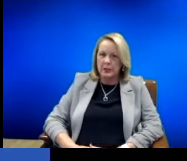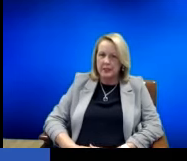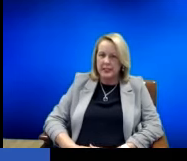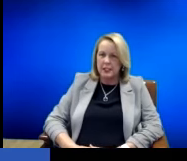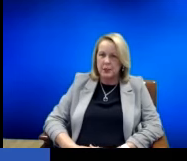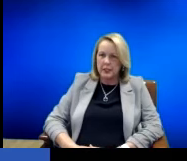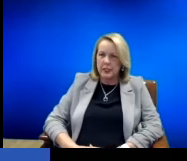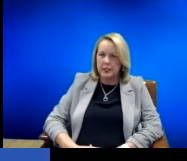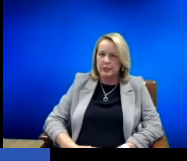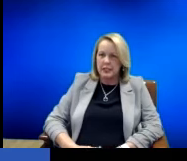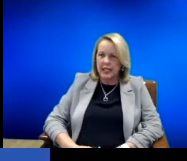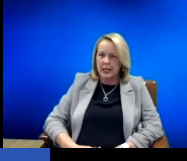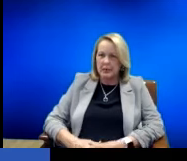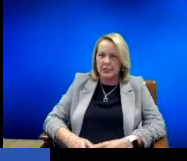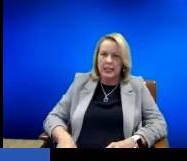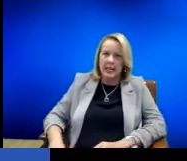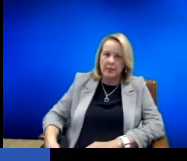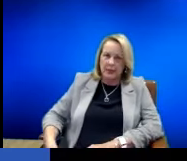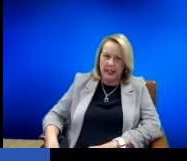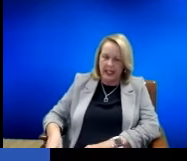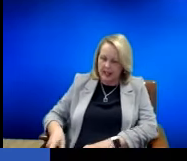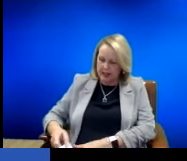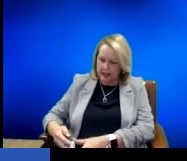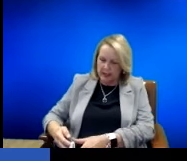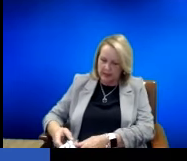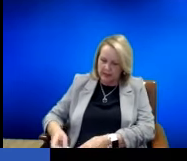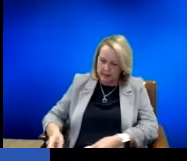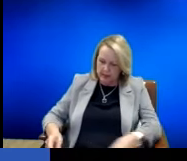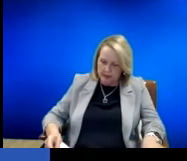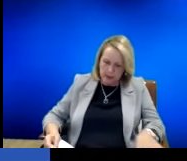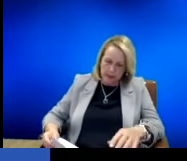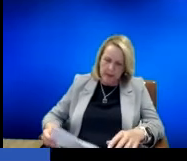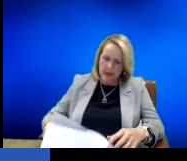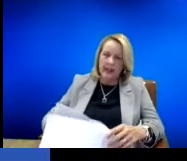those benefits just because you've established an ABLE account.